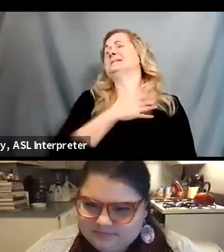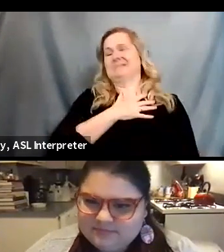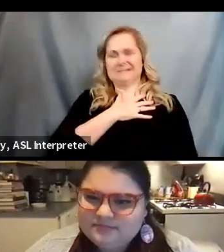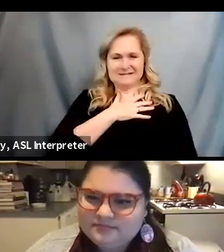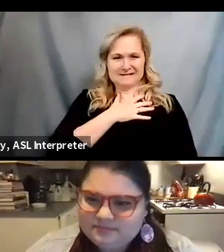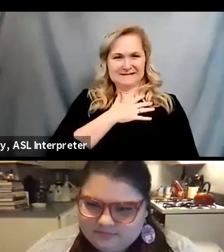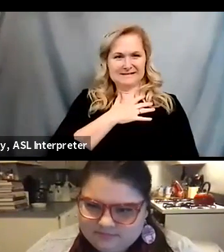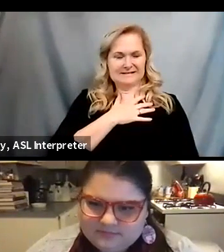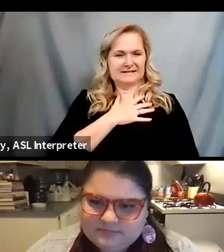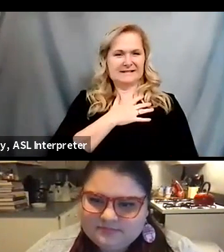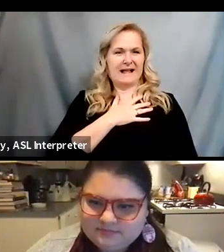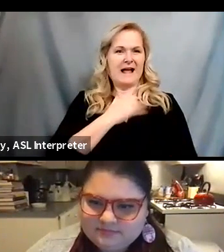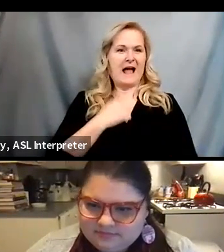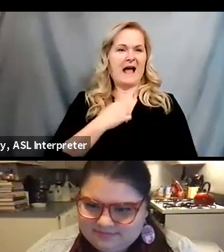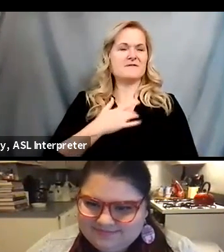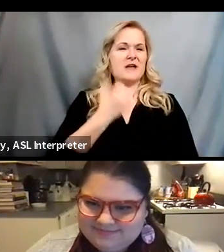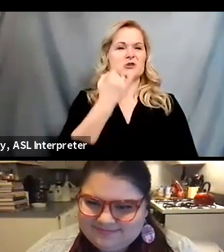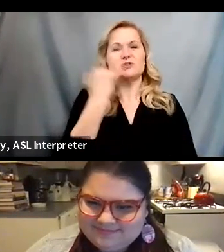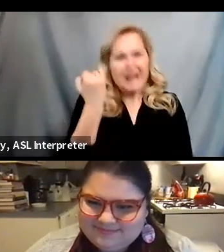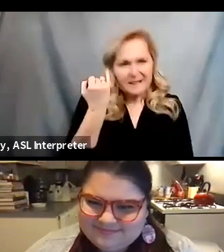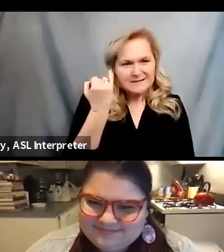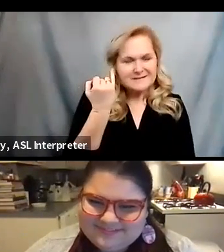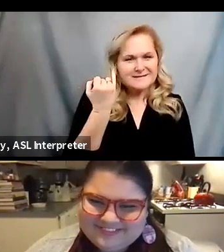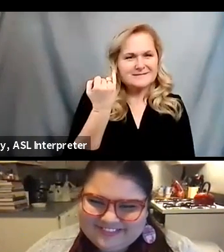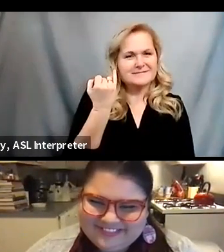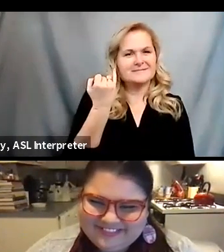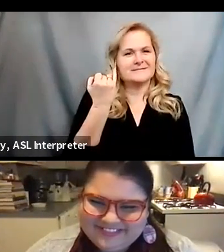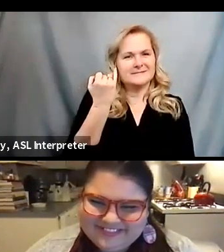I'm feeling super jealous.